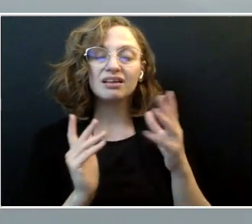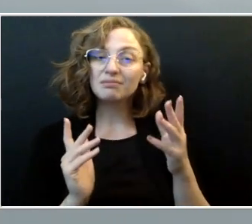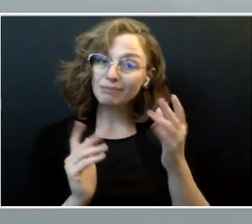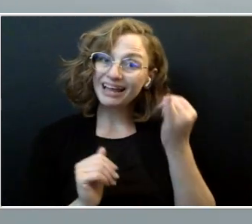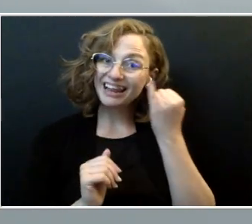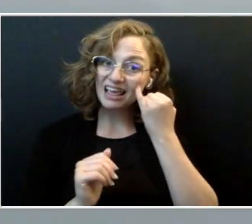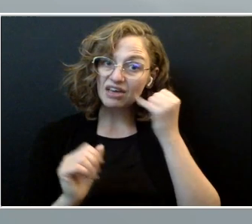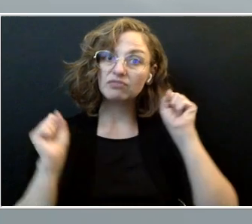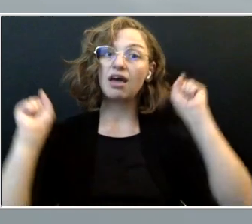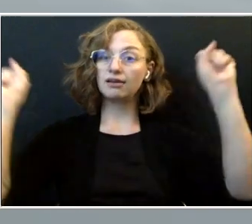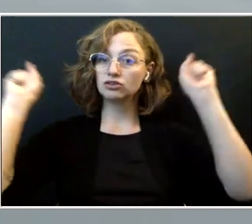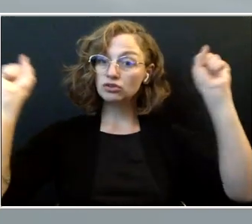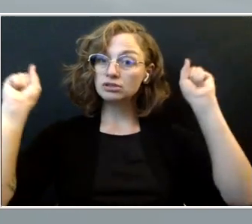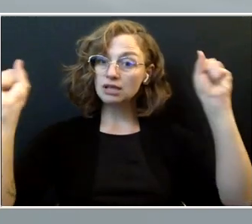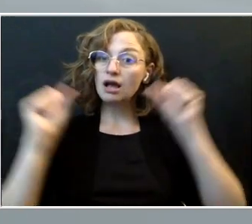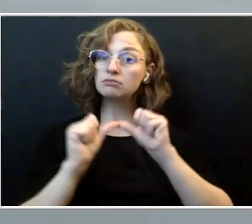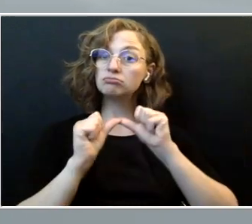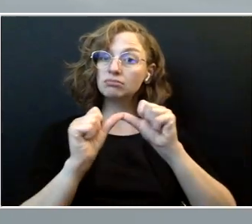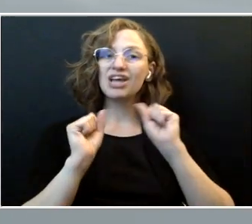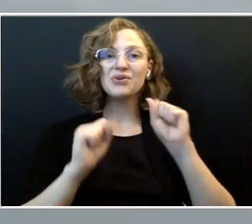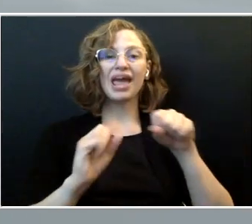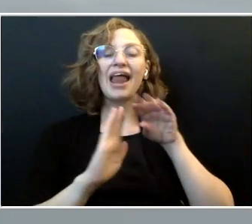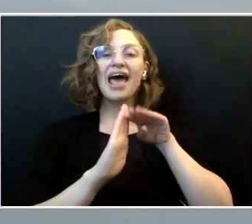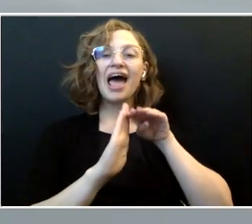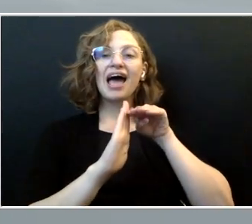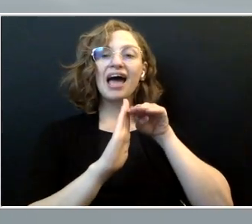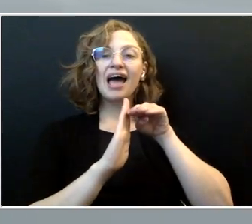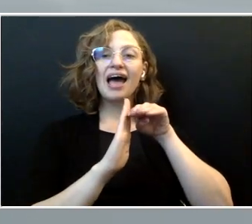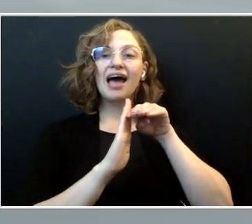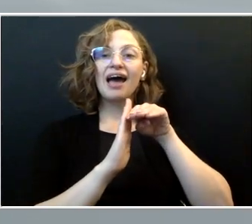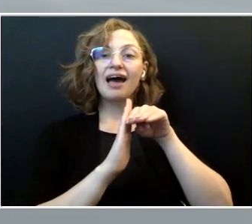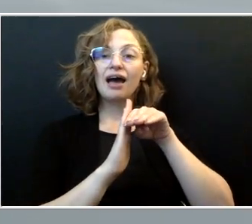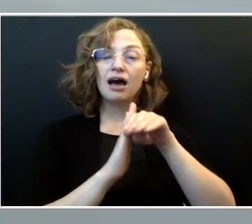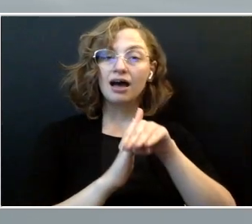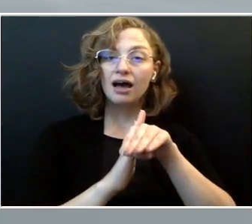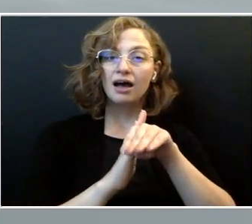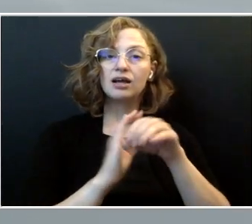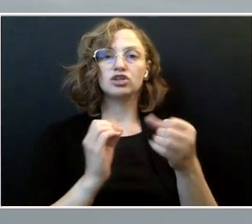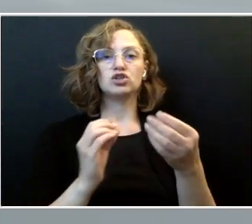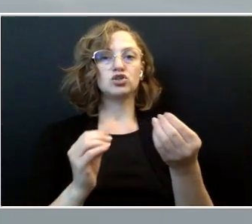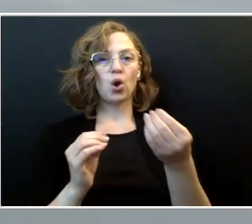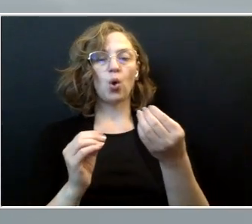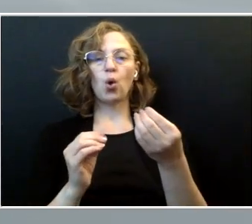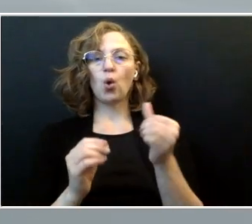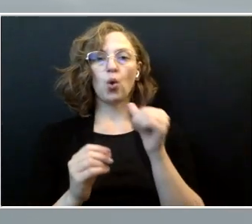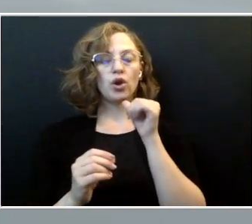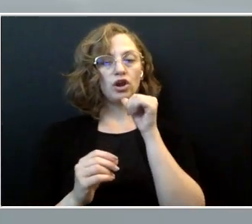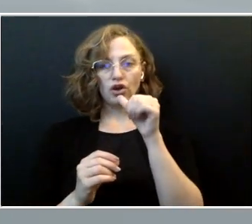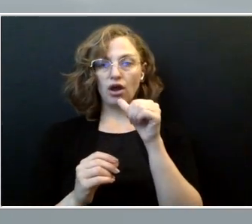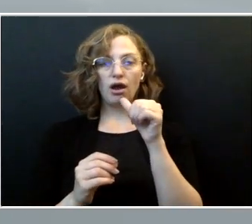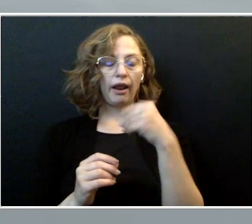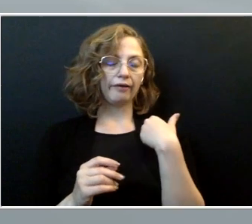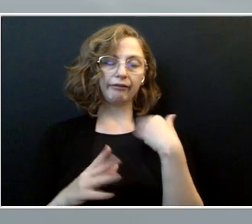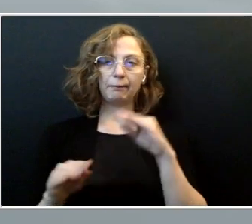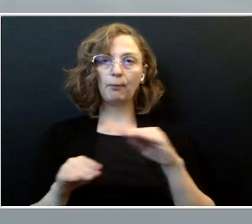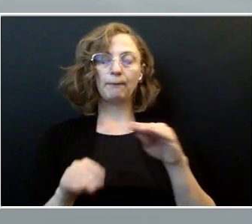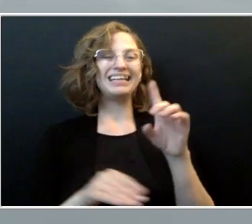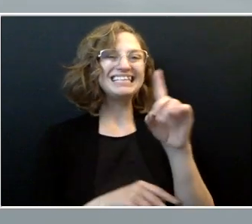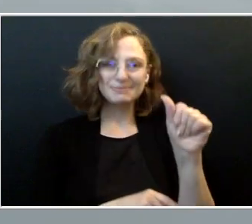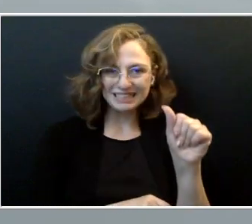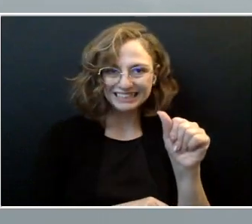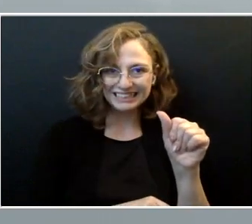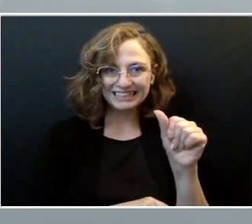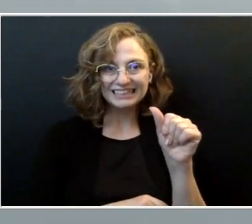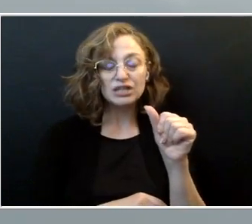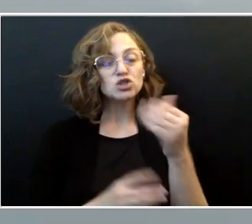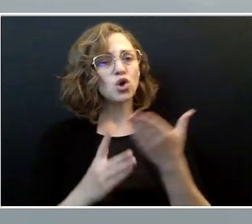that suppression so that you're not declining down to having mobility disability issues. So by moving your body more throughout the lifetime, even